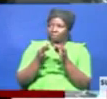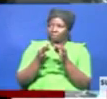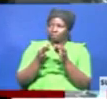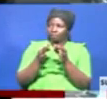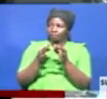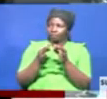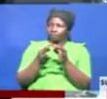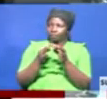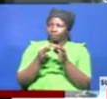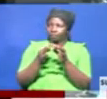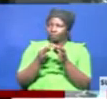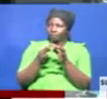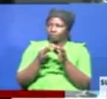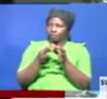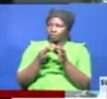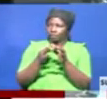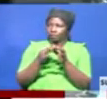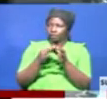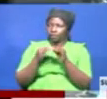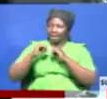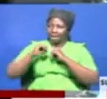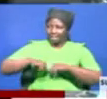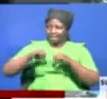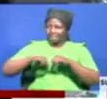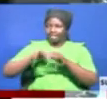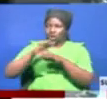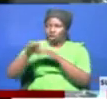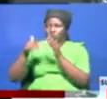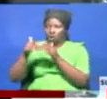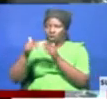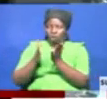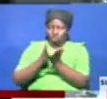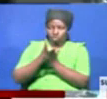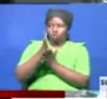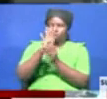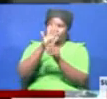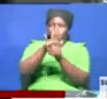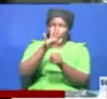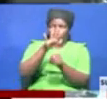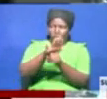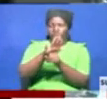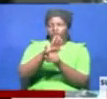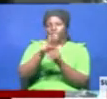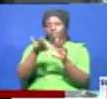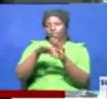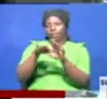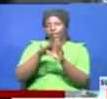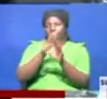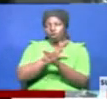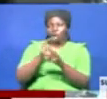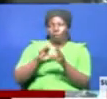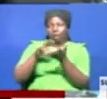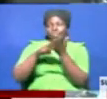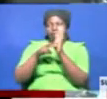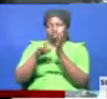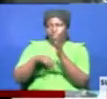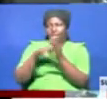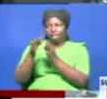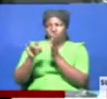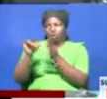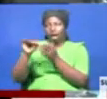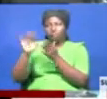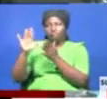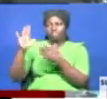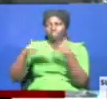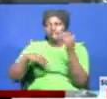unanimously, consensus, or by a majority of the members of the commission, which means that if you are more than 3,